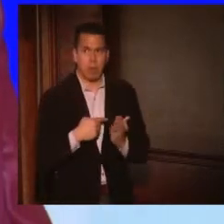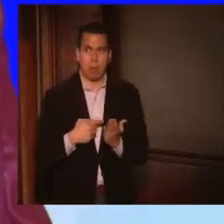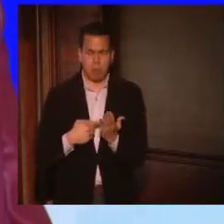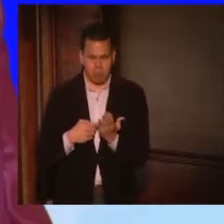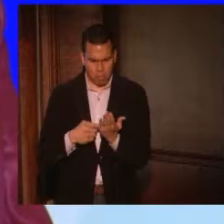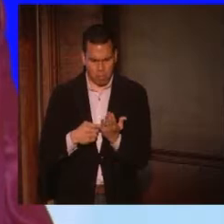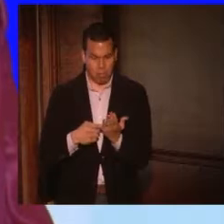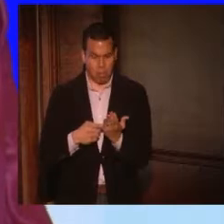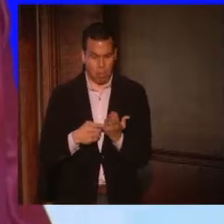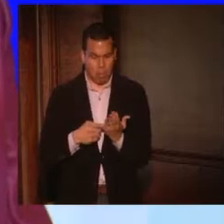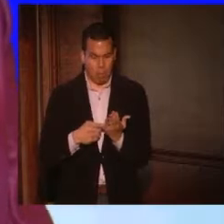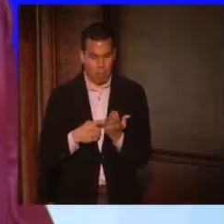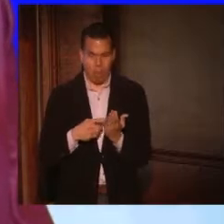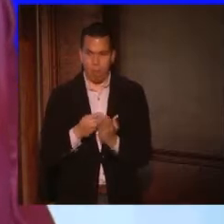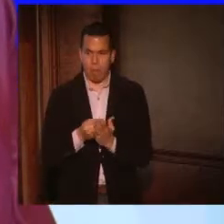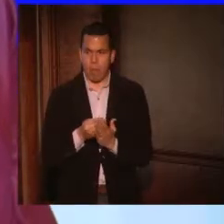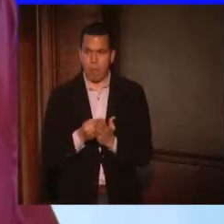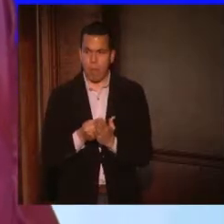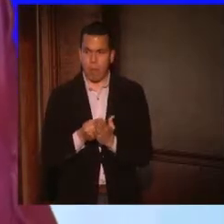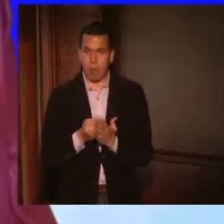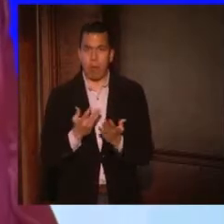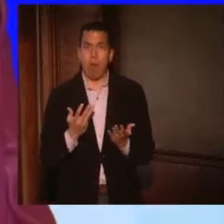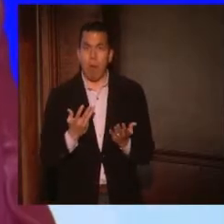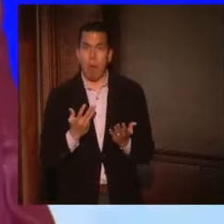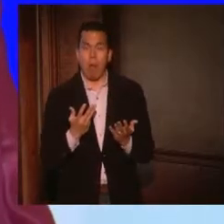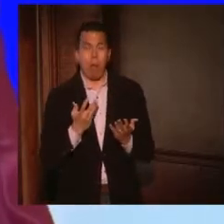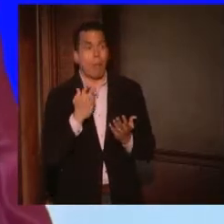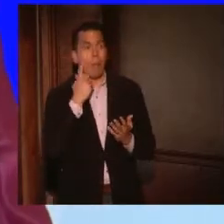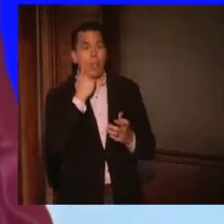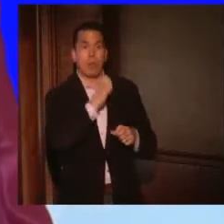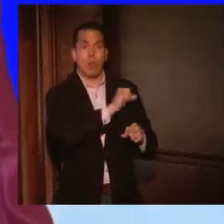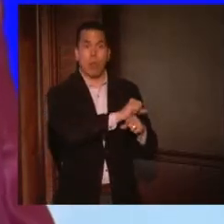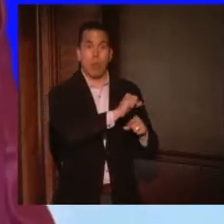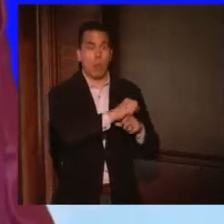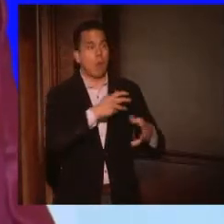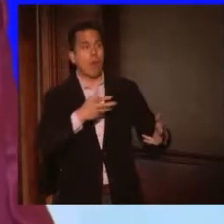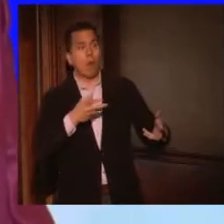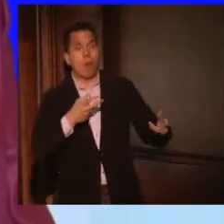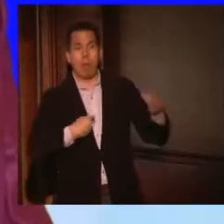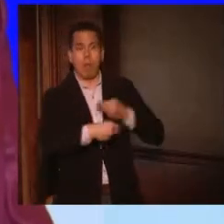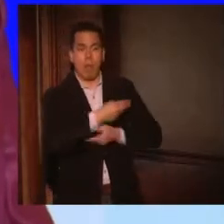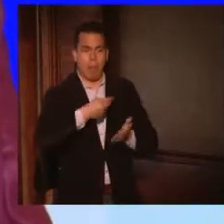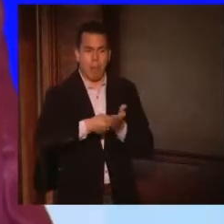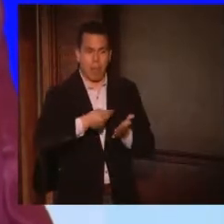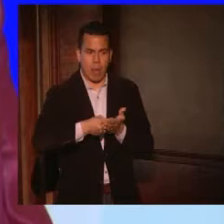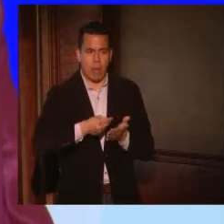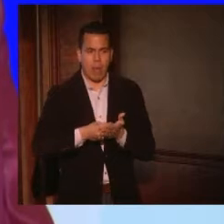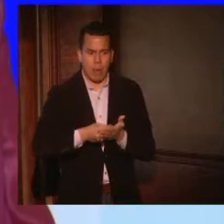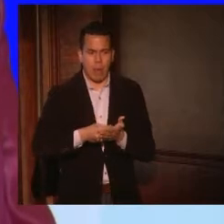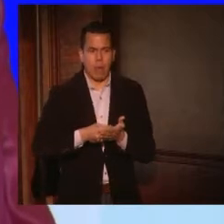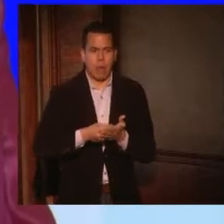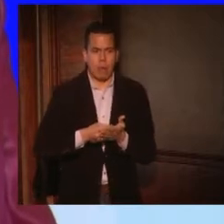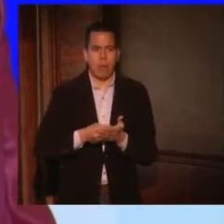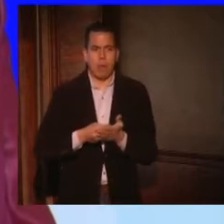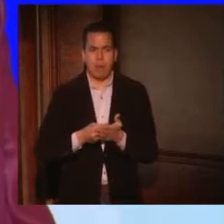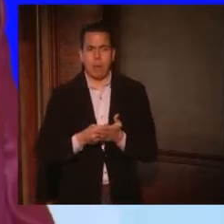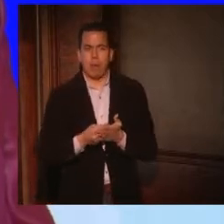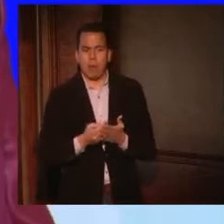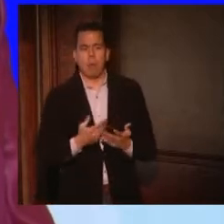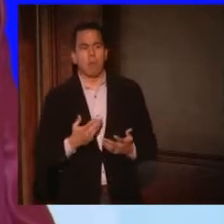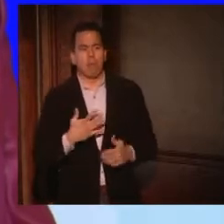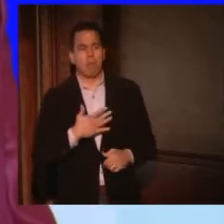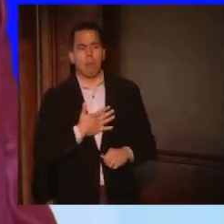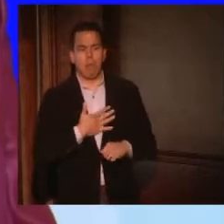money. Because Afghans, we believe that we have to tie something physical that is called money. And then, but then he